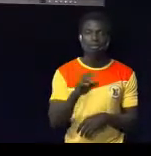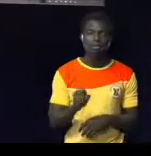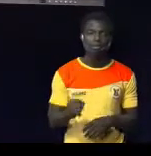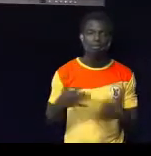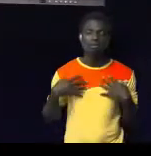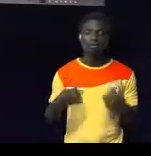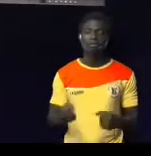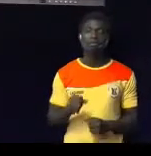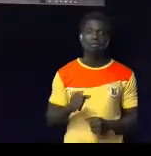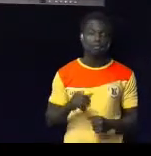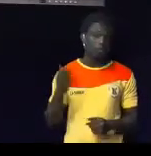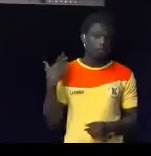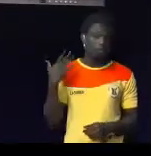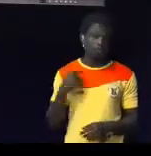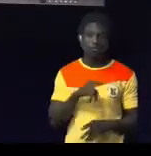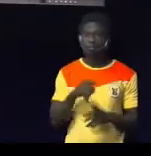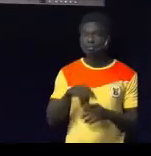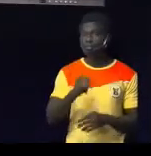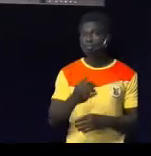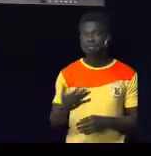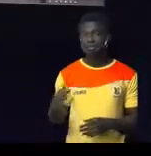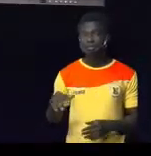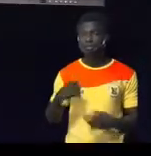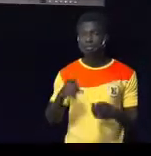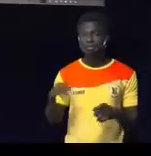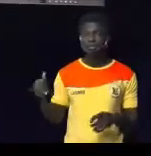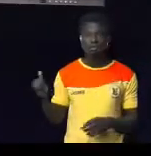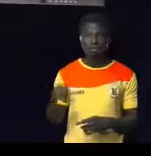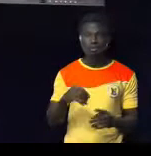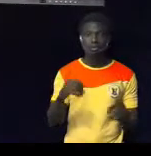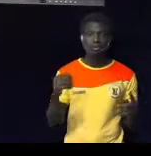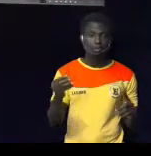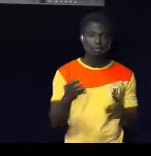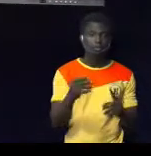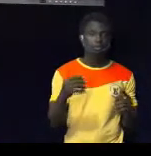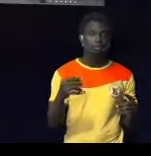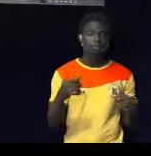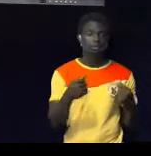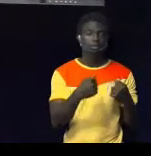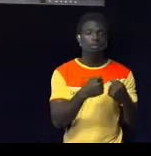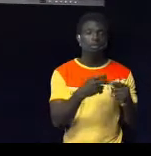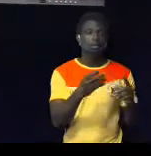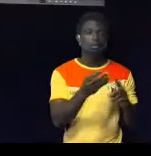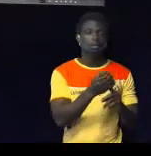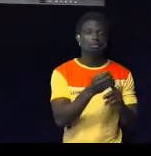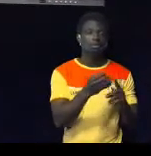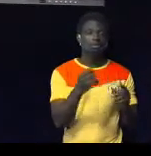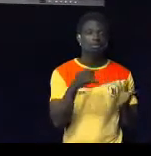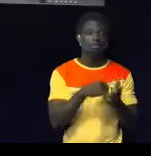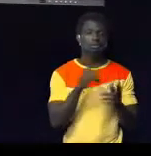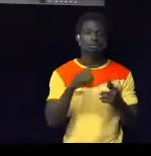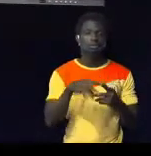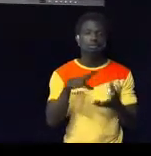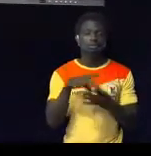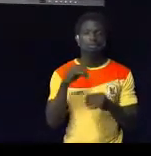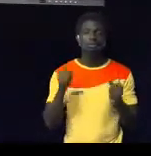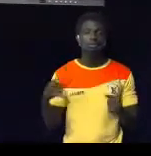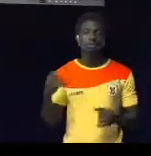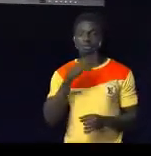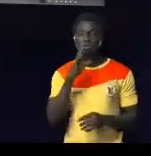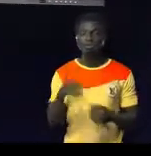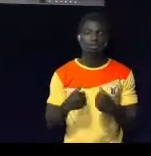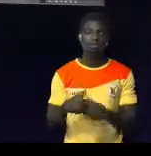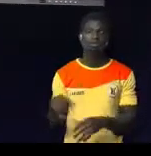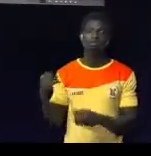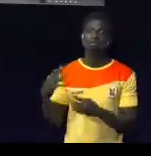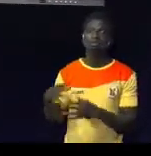Unlike then, when anything happened, they attached it to spiritual power, or they did not worship certain God. That's why it was happening, and they were losing